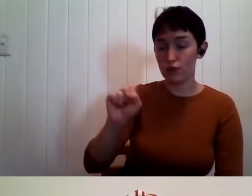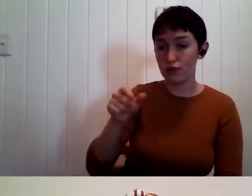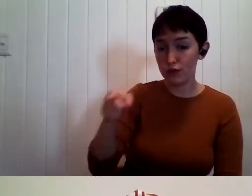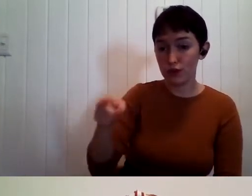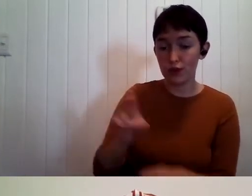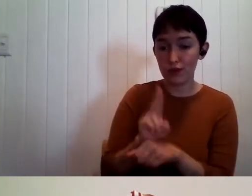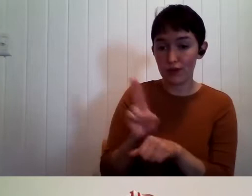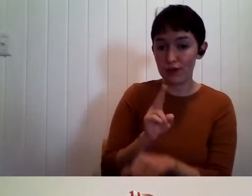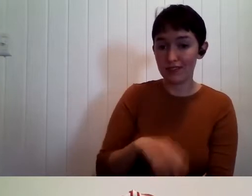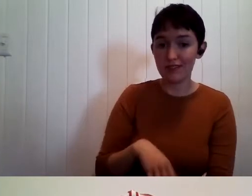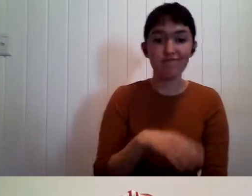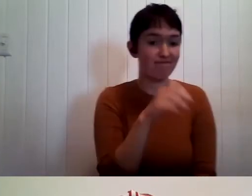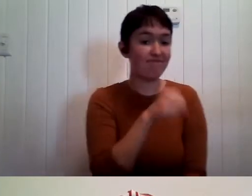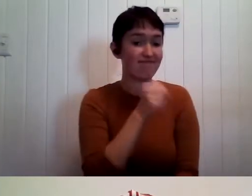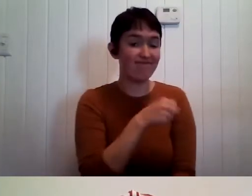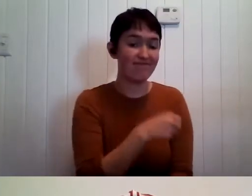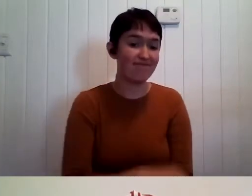Yep. Yeah.